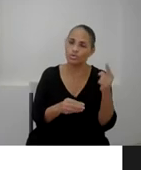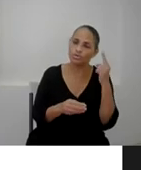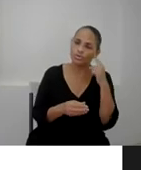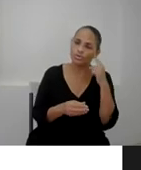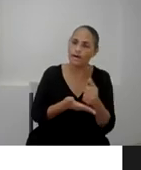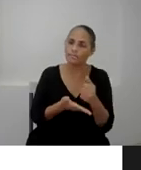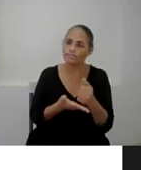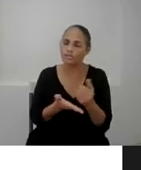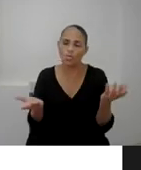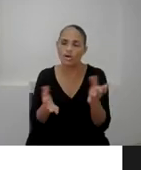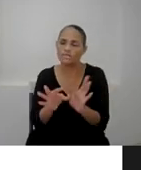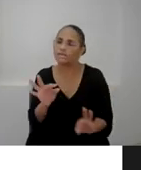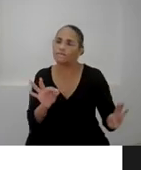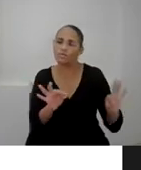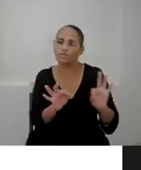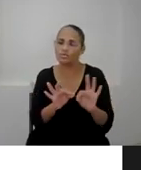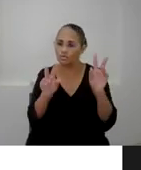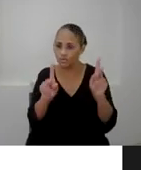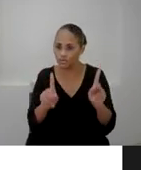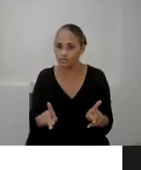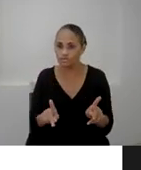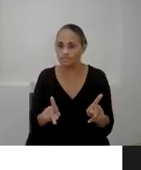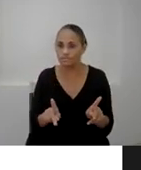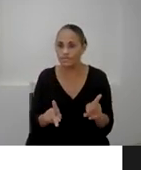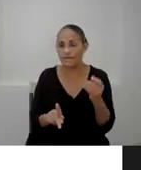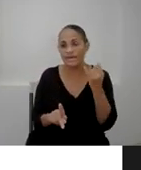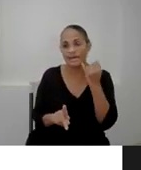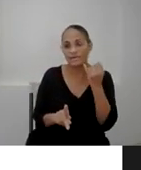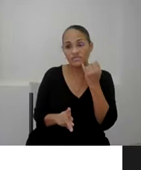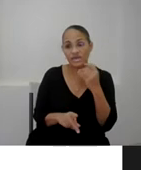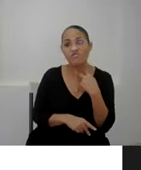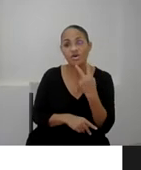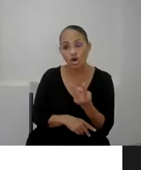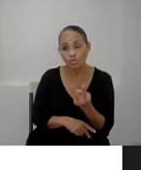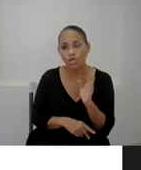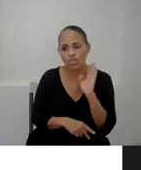what is important to the person. If they are verbal, they would